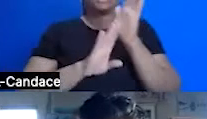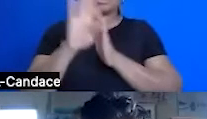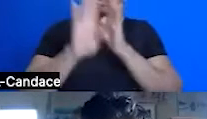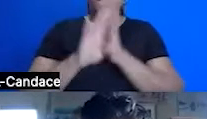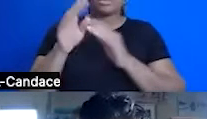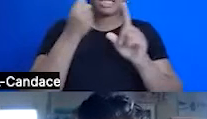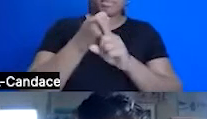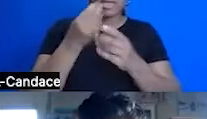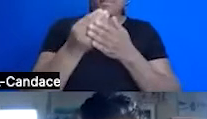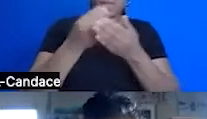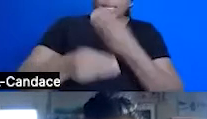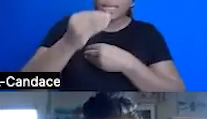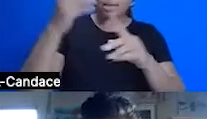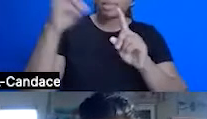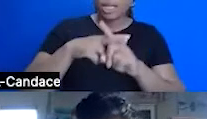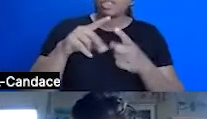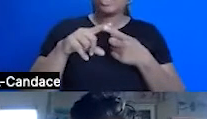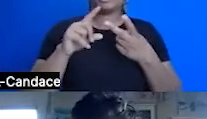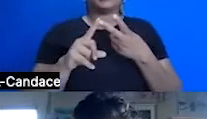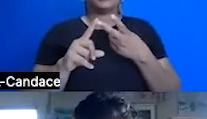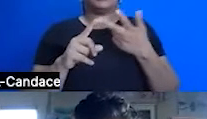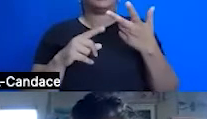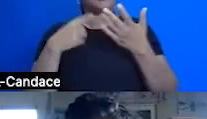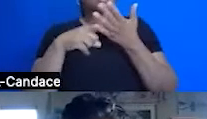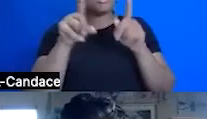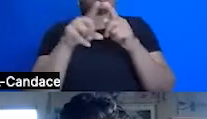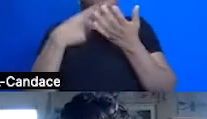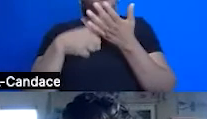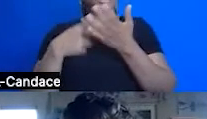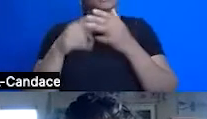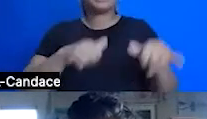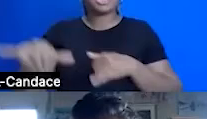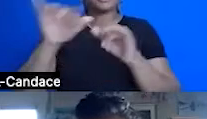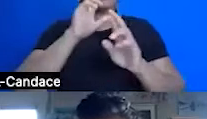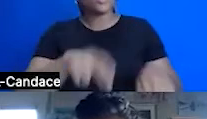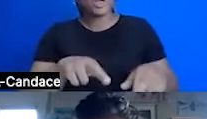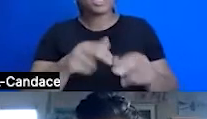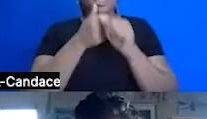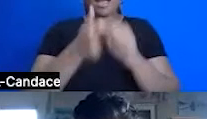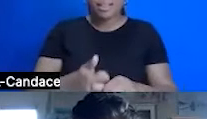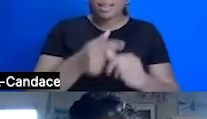impact funding application, also discussing standardizing reporting guidelines.